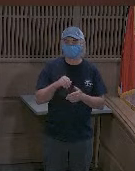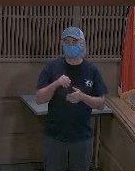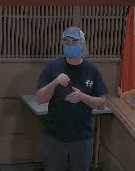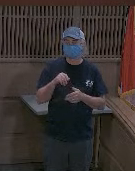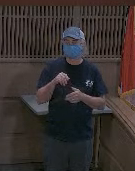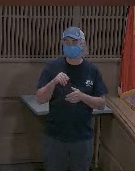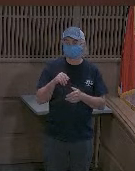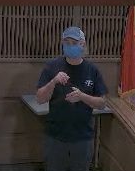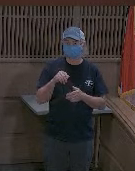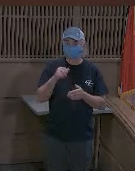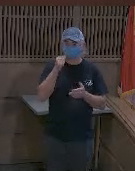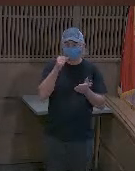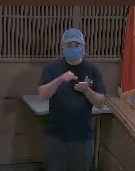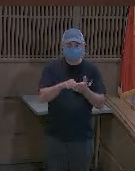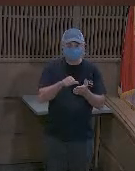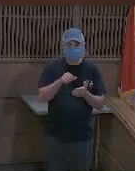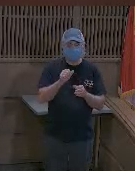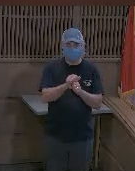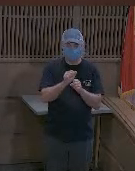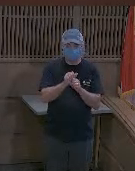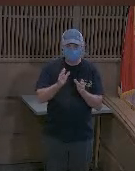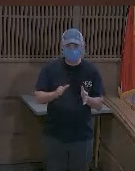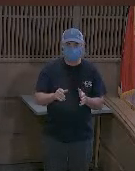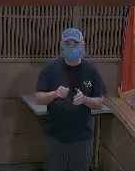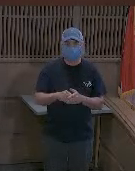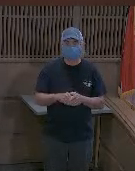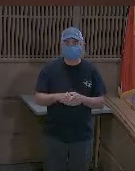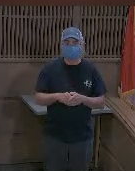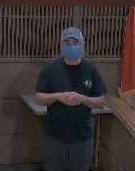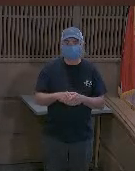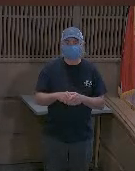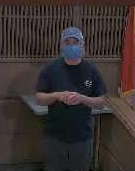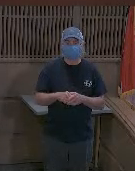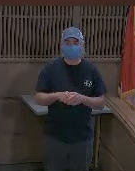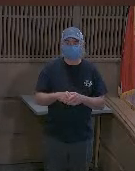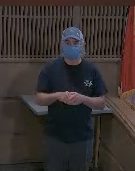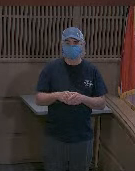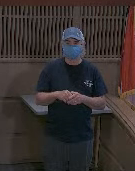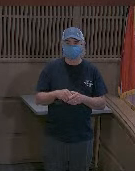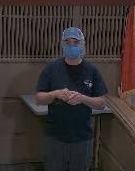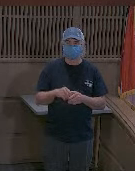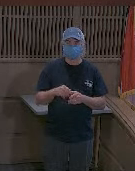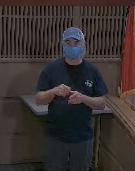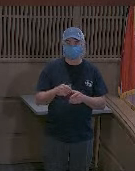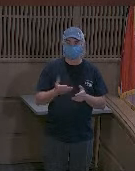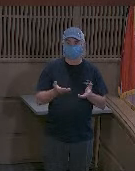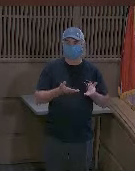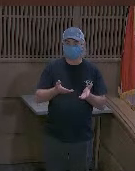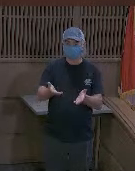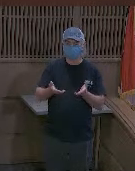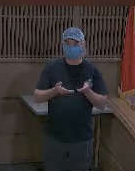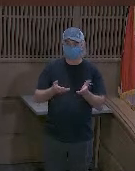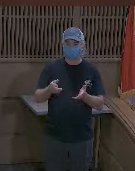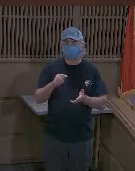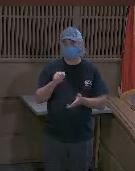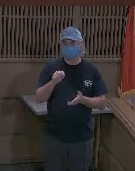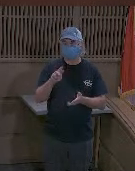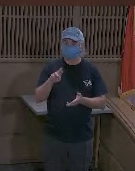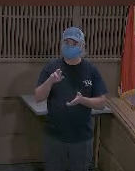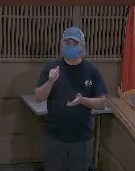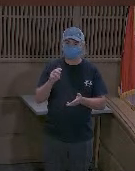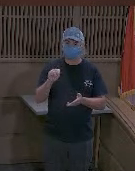Postal Service workers, public transit workers, and grocery store workers. And the list could be updated in the